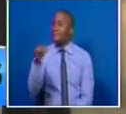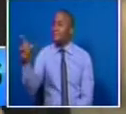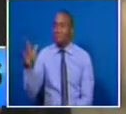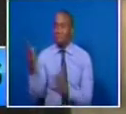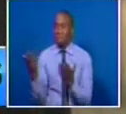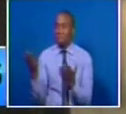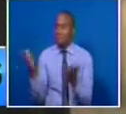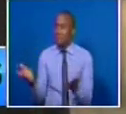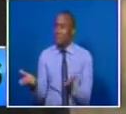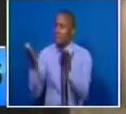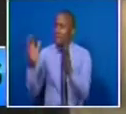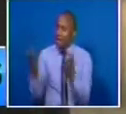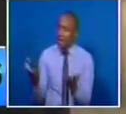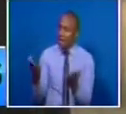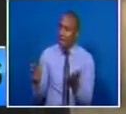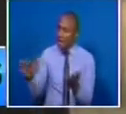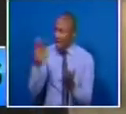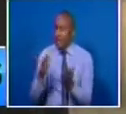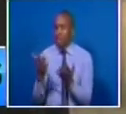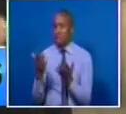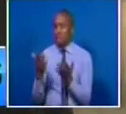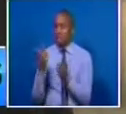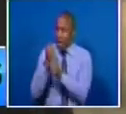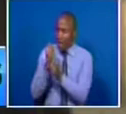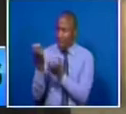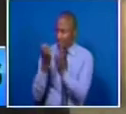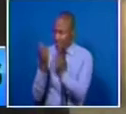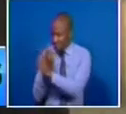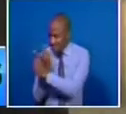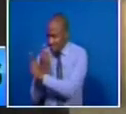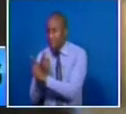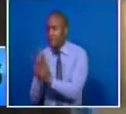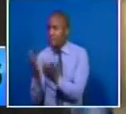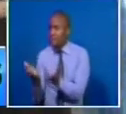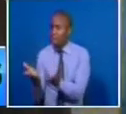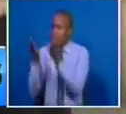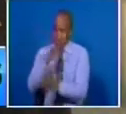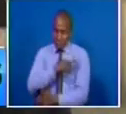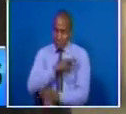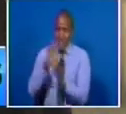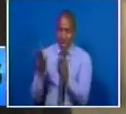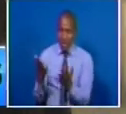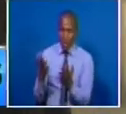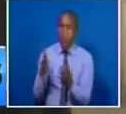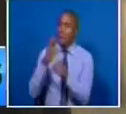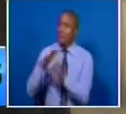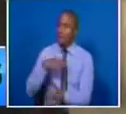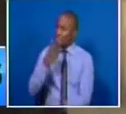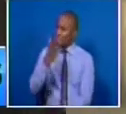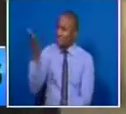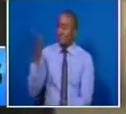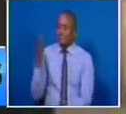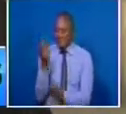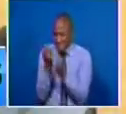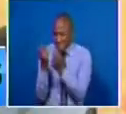informal sector to have a means to make a livelihood and a means to build wealth, because we've had too many people living on survival for too